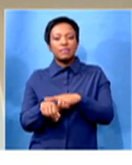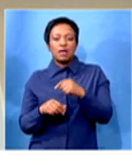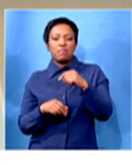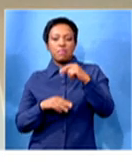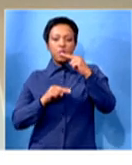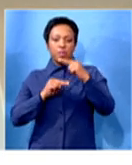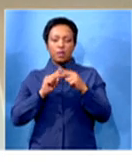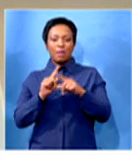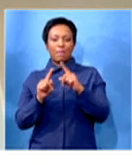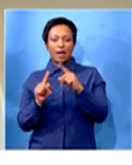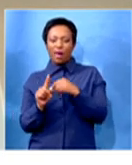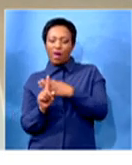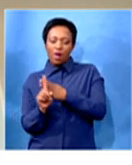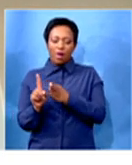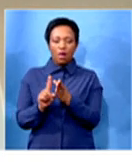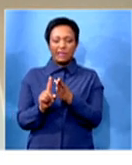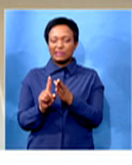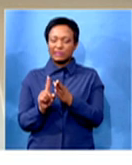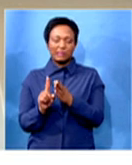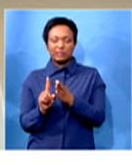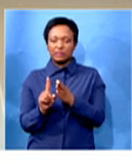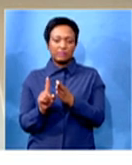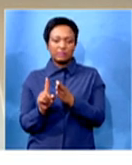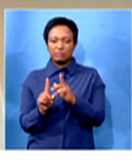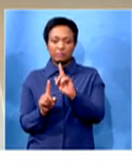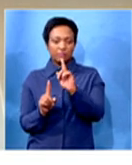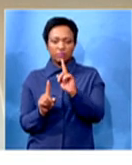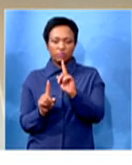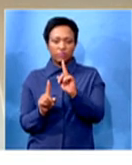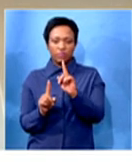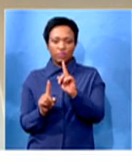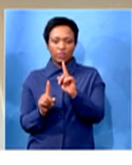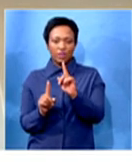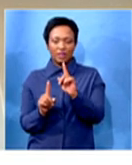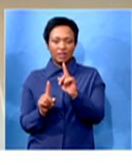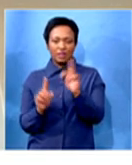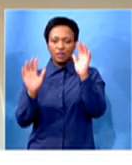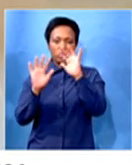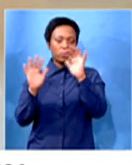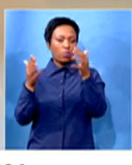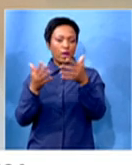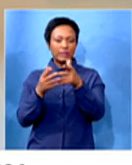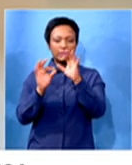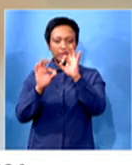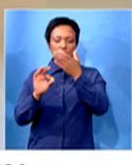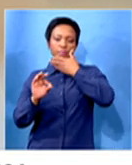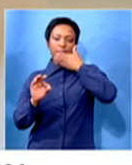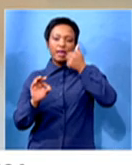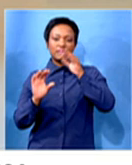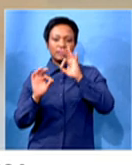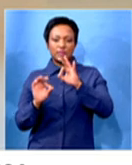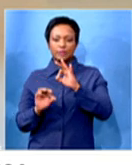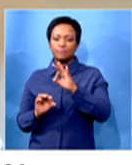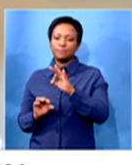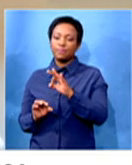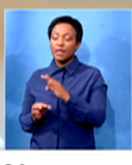taking shortcuts is not really in the world's best interest. Yeah, it certainly is dangerous. Just finally, as